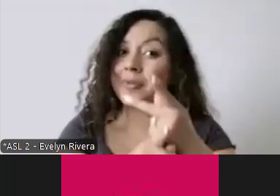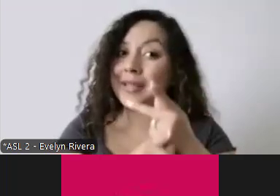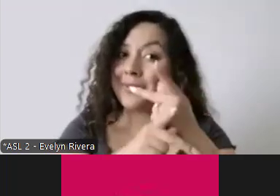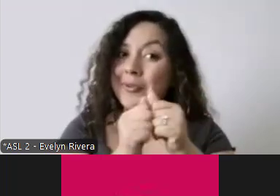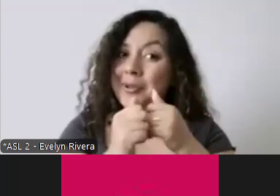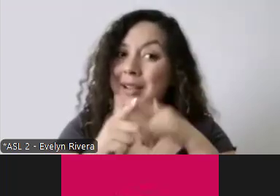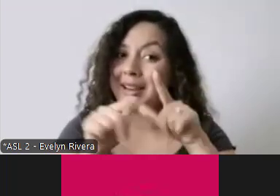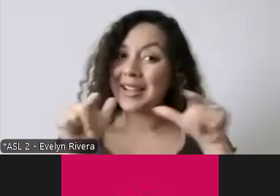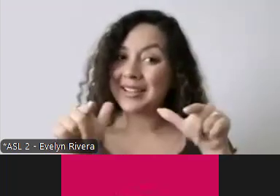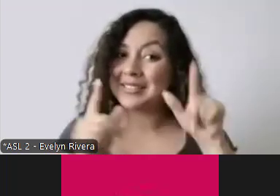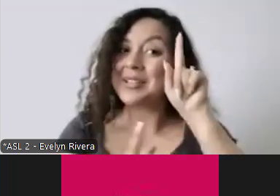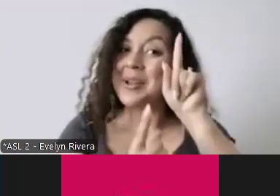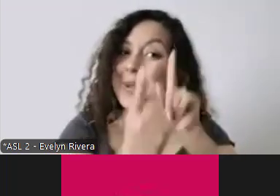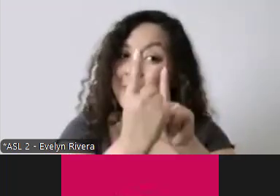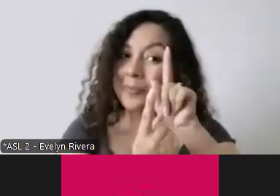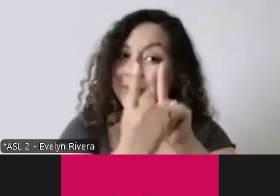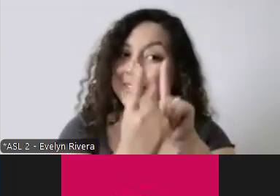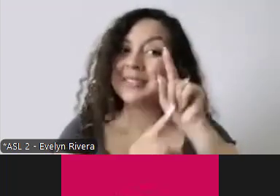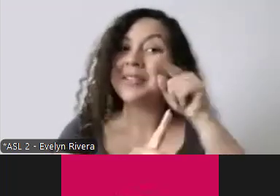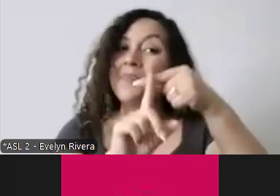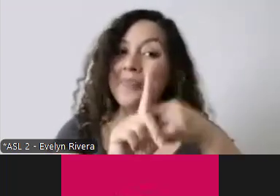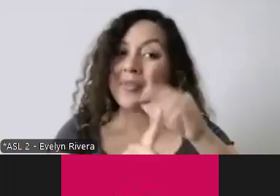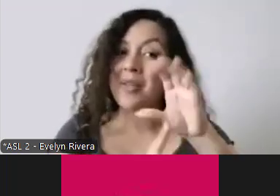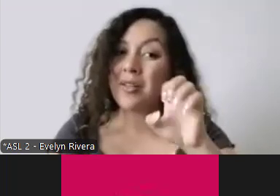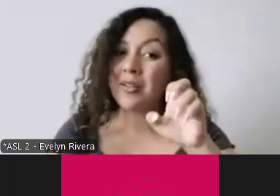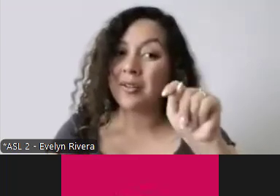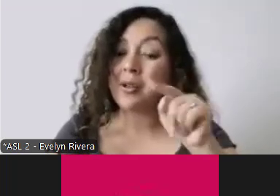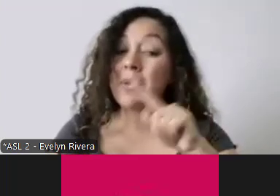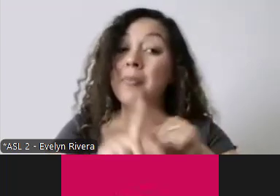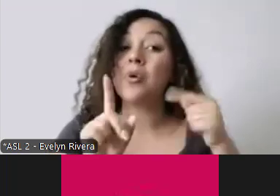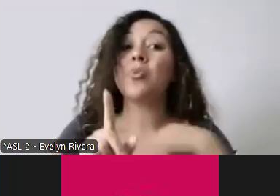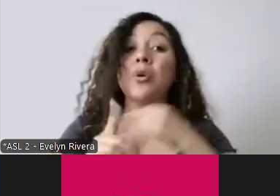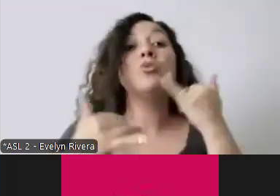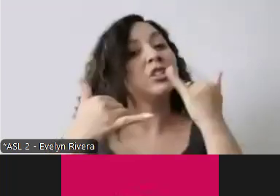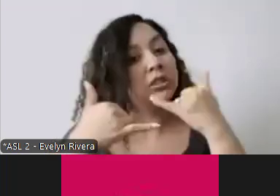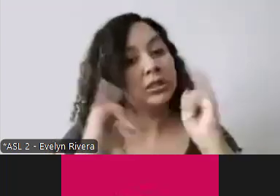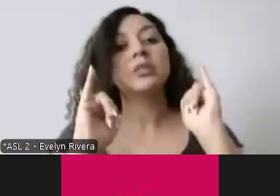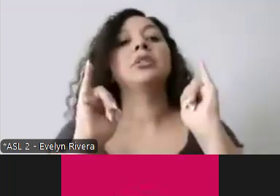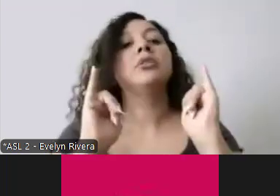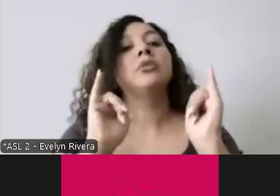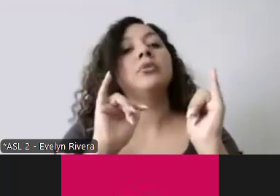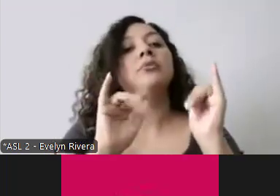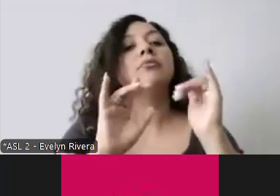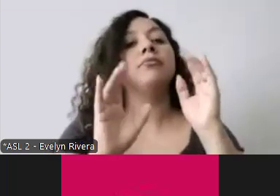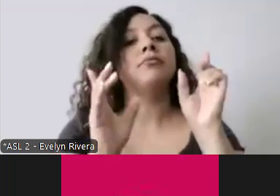in person in October, but we will meet virtually in August.